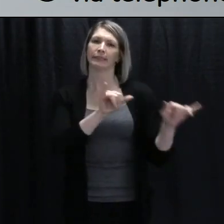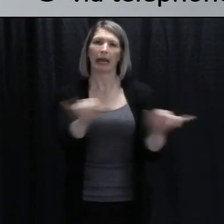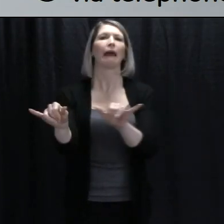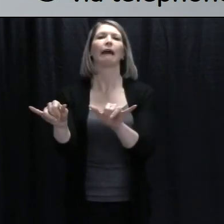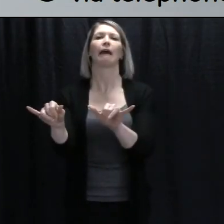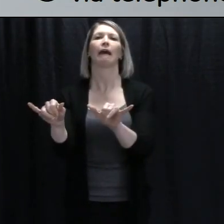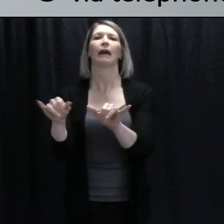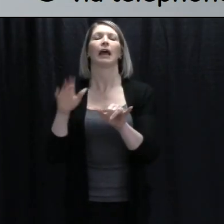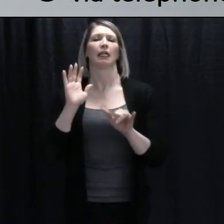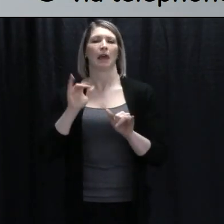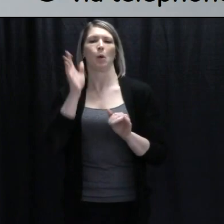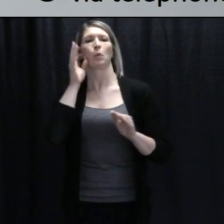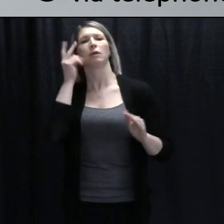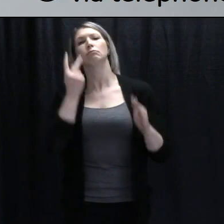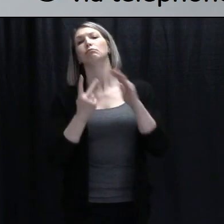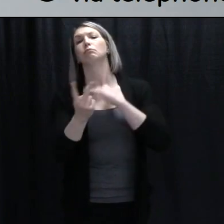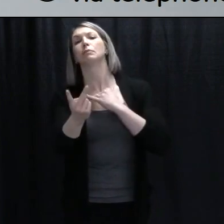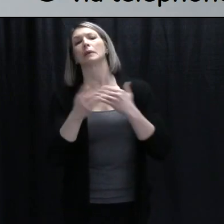province. Thank you.